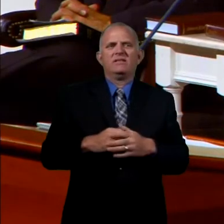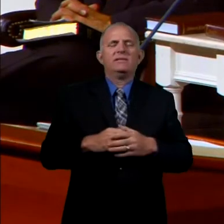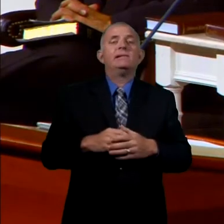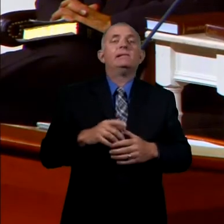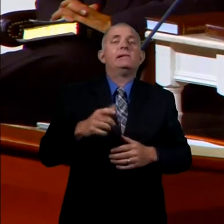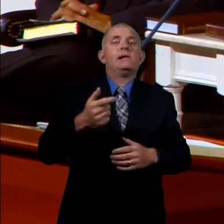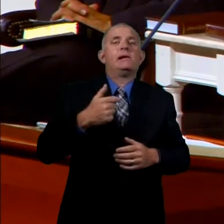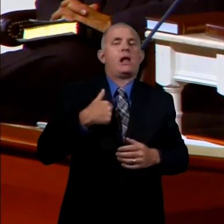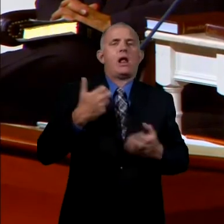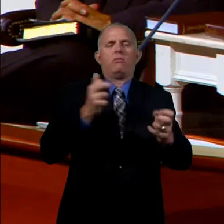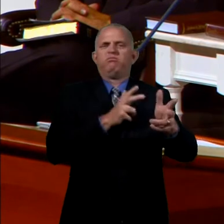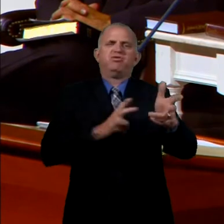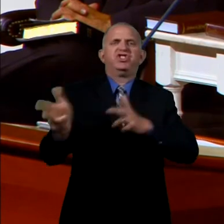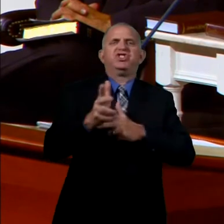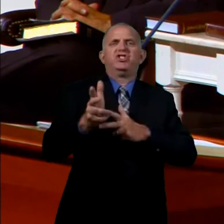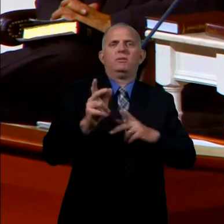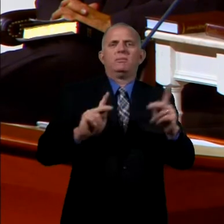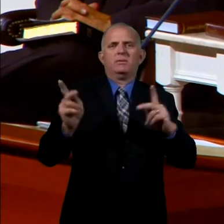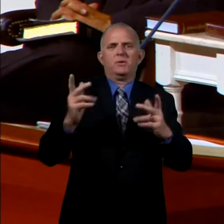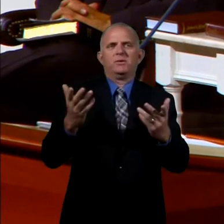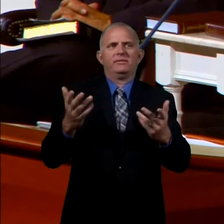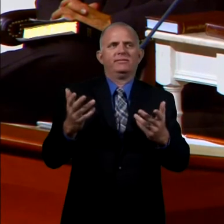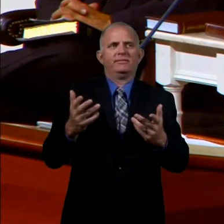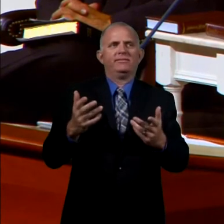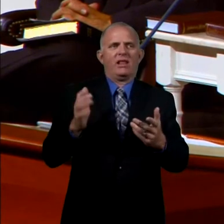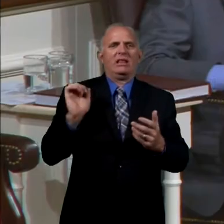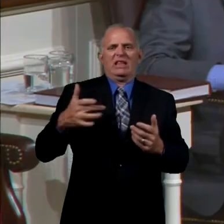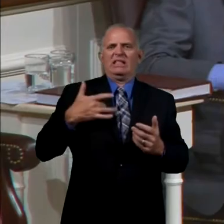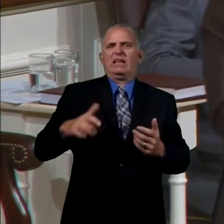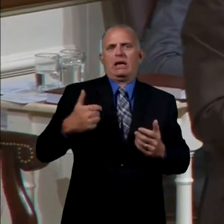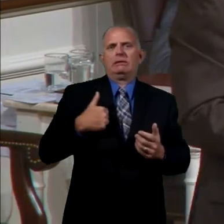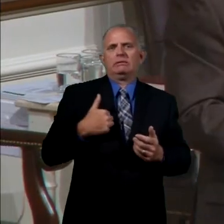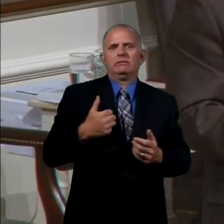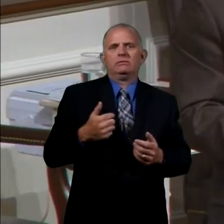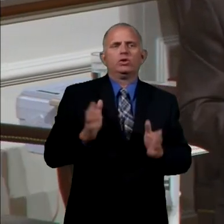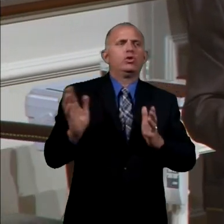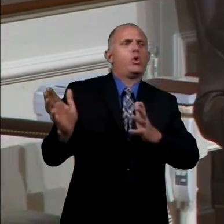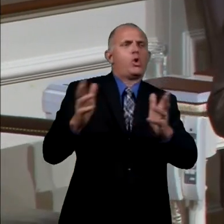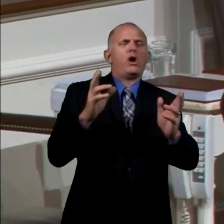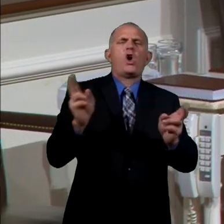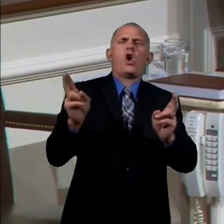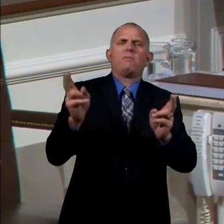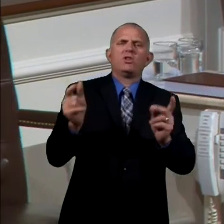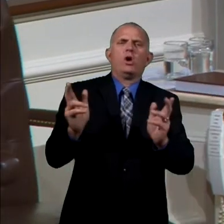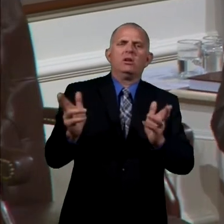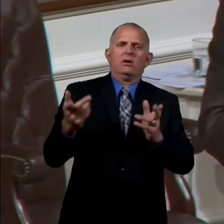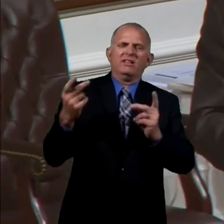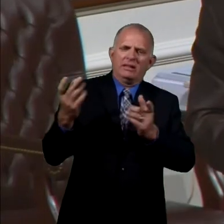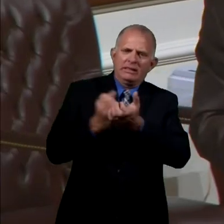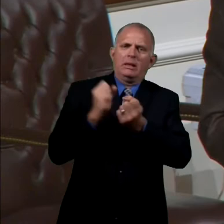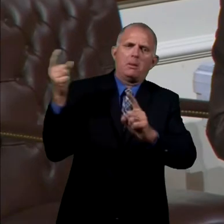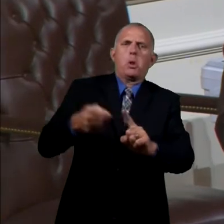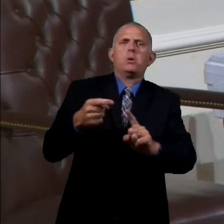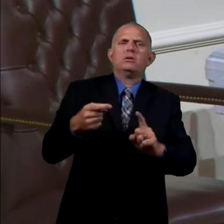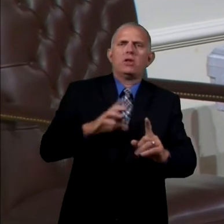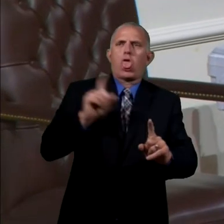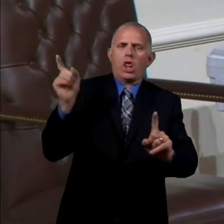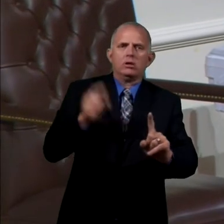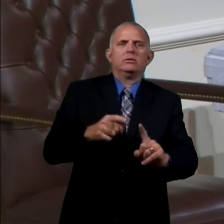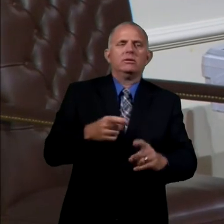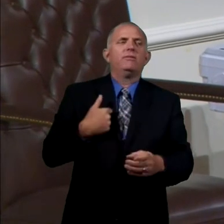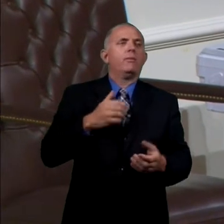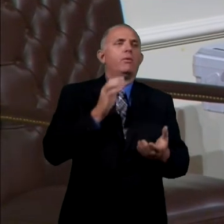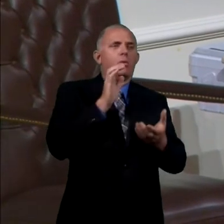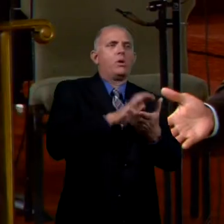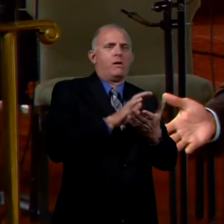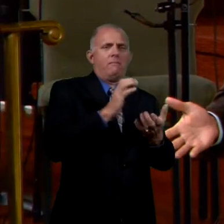off, saying, get to the point. And I've been married 26 and a half years, and I work hard. Men, I don't know if you've ever